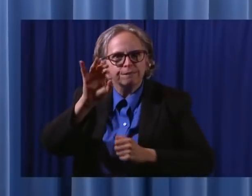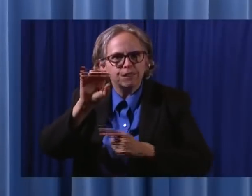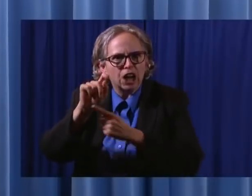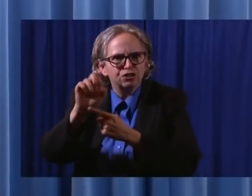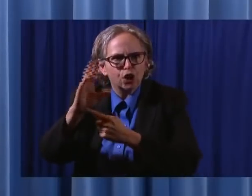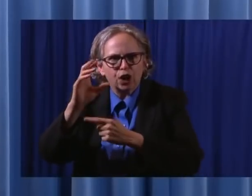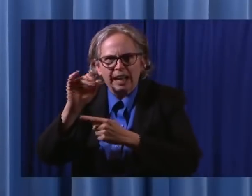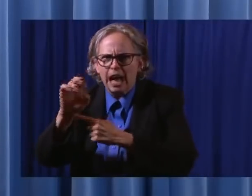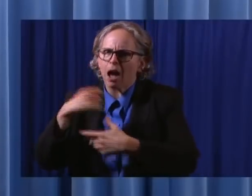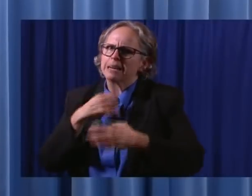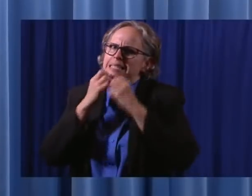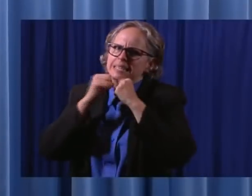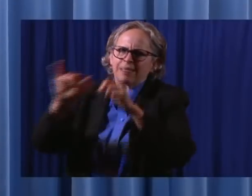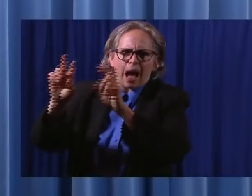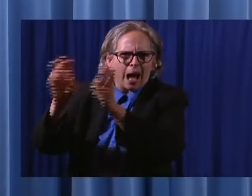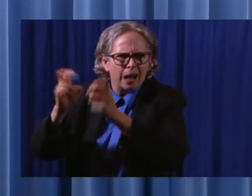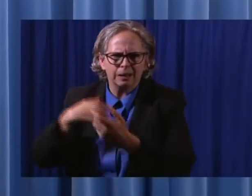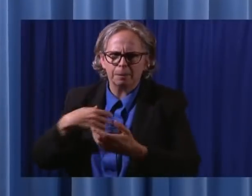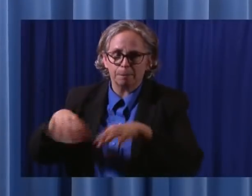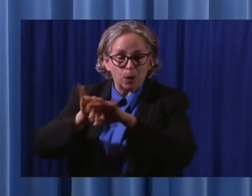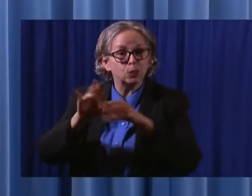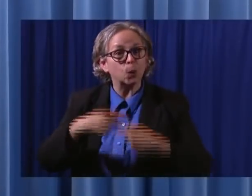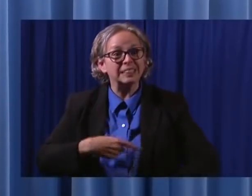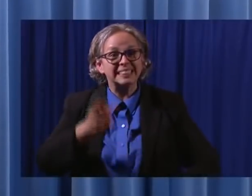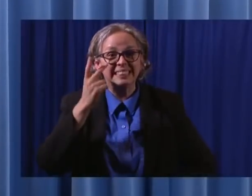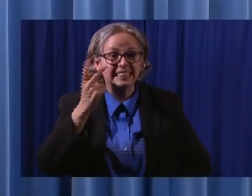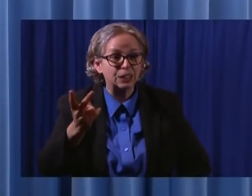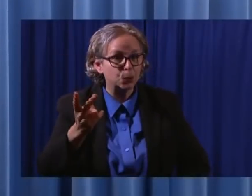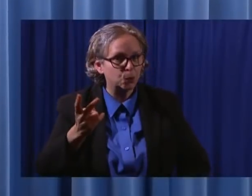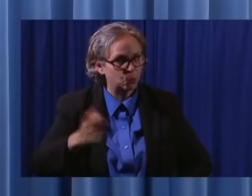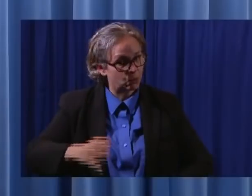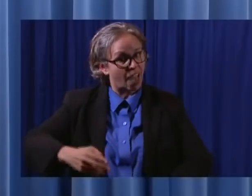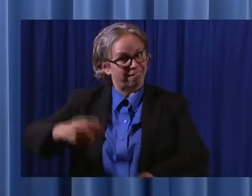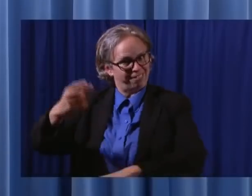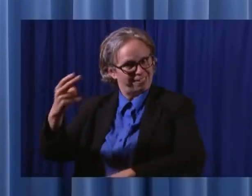tomorrow. And we will see you all back here, we hope, at 2 o'clock on Thursday. Thank you.